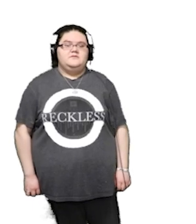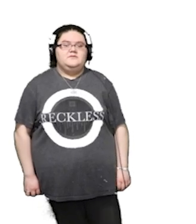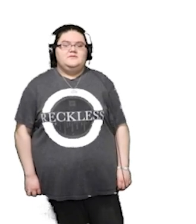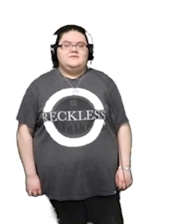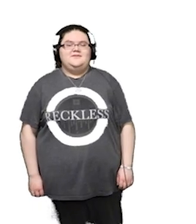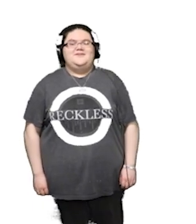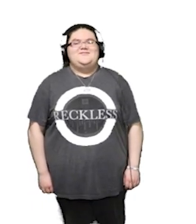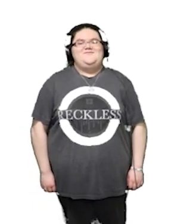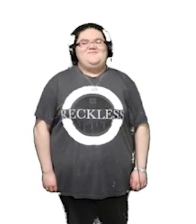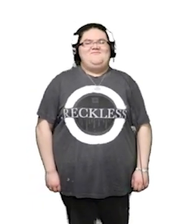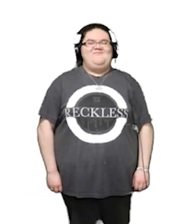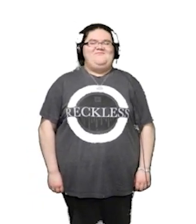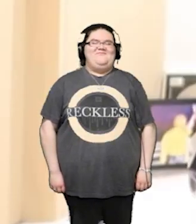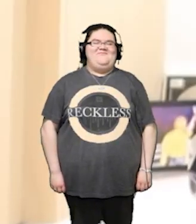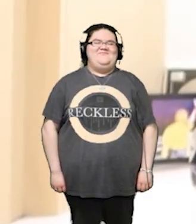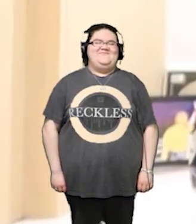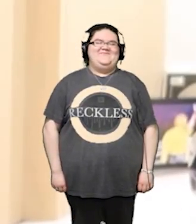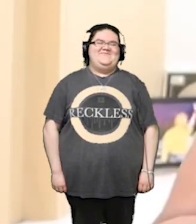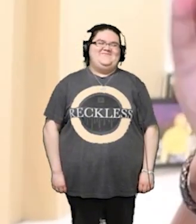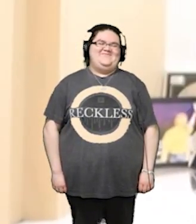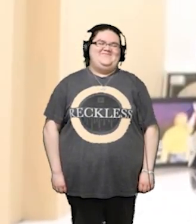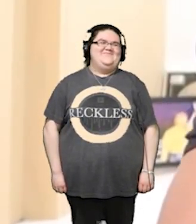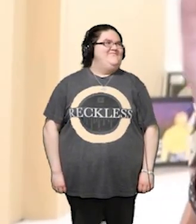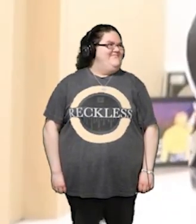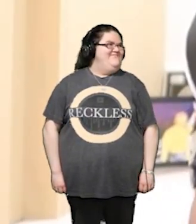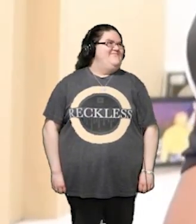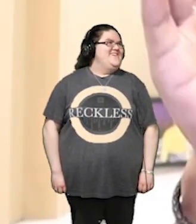women should have every right to do so.